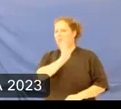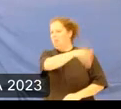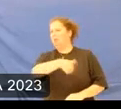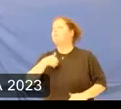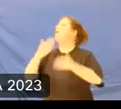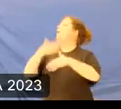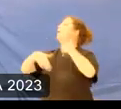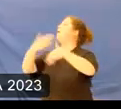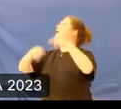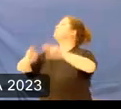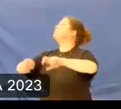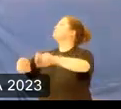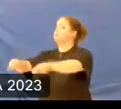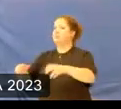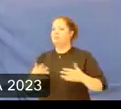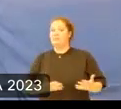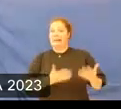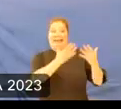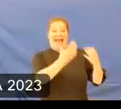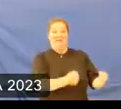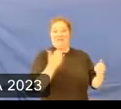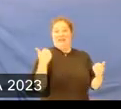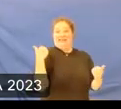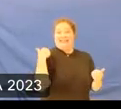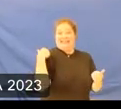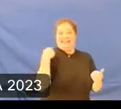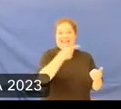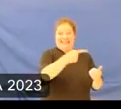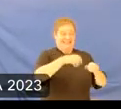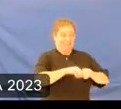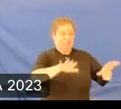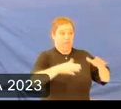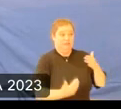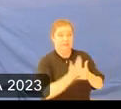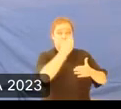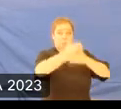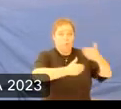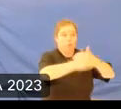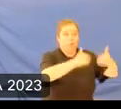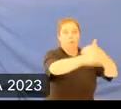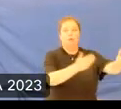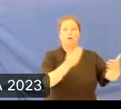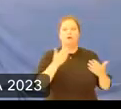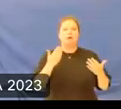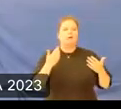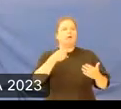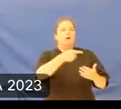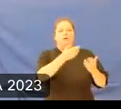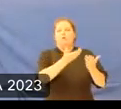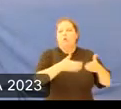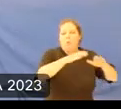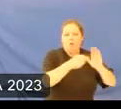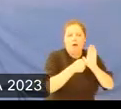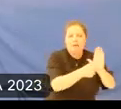in possession of a whole bunch of very interesting new techniques. We've got machine-assisted exploitation of corpora. We've